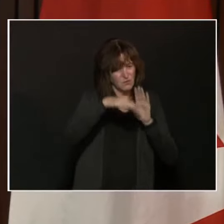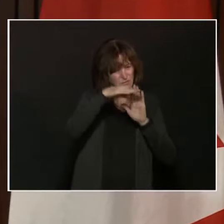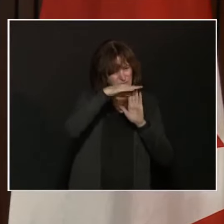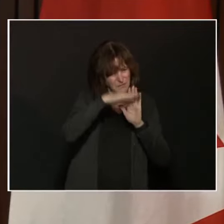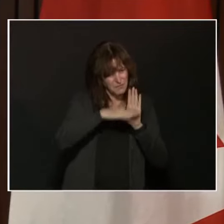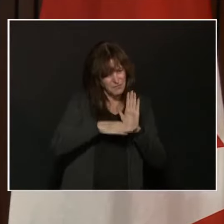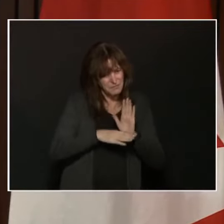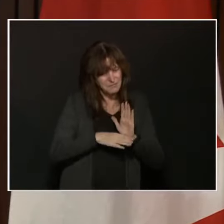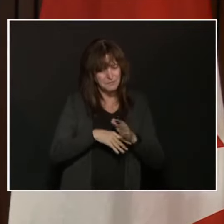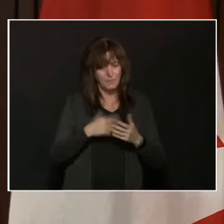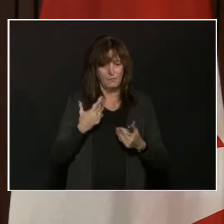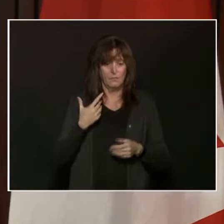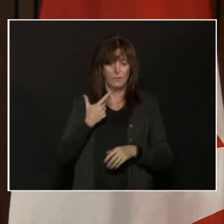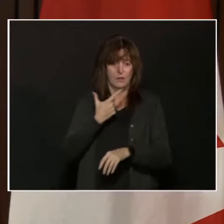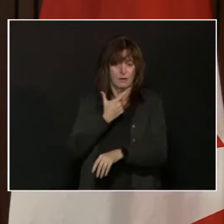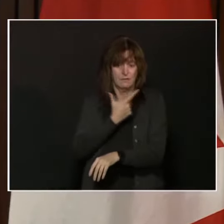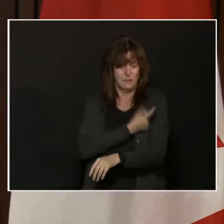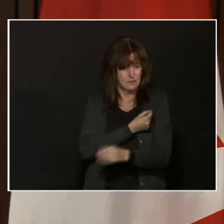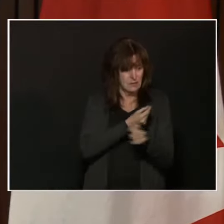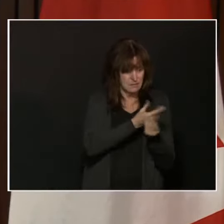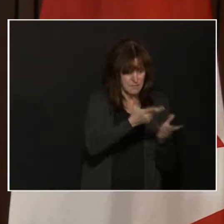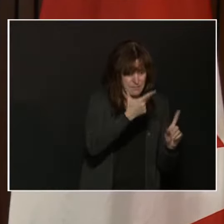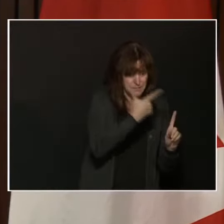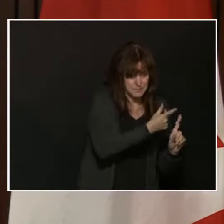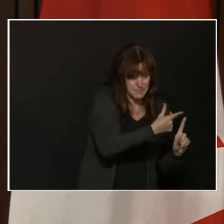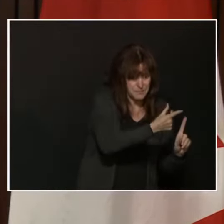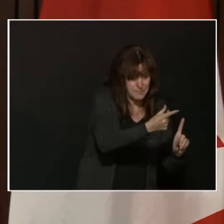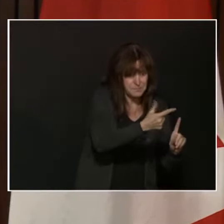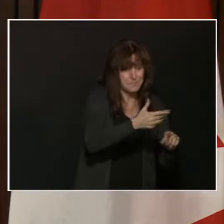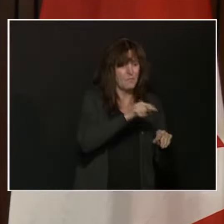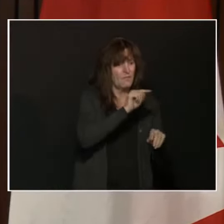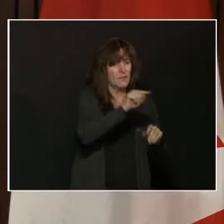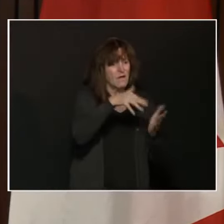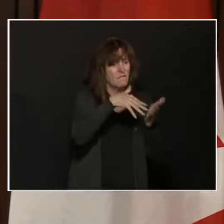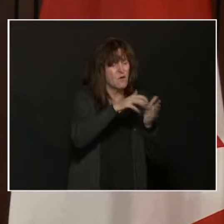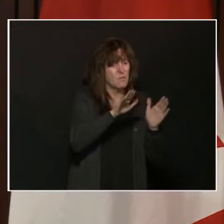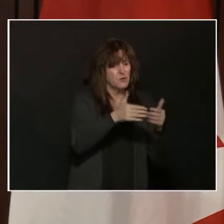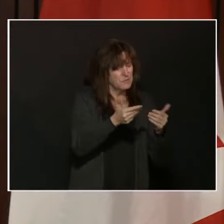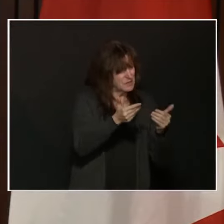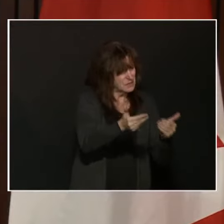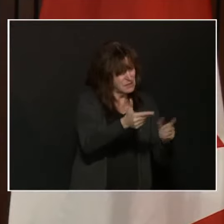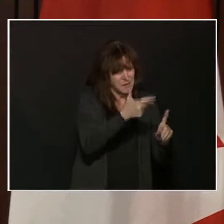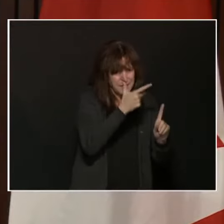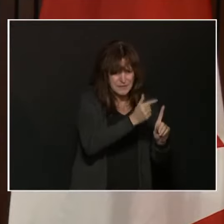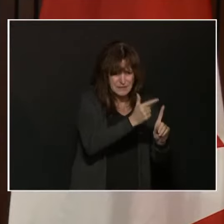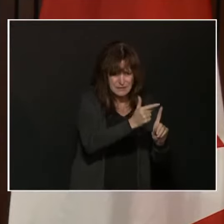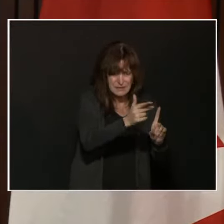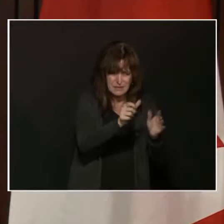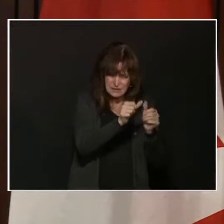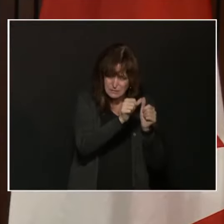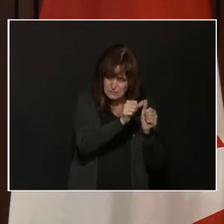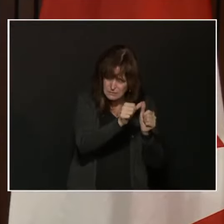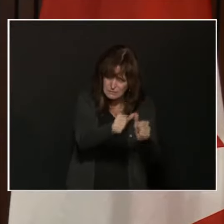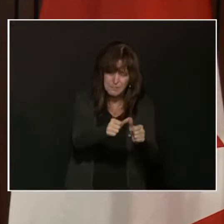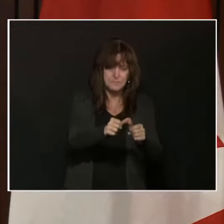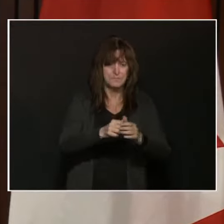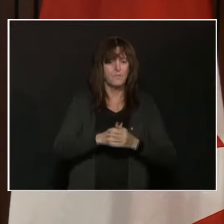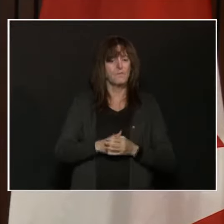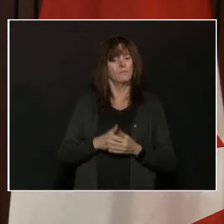all the communities that are vulnerable in our province. And perhaps most worrisomely, the new variants of concern, the